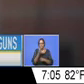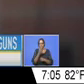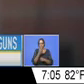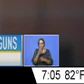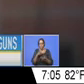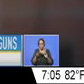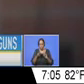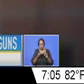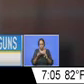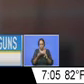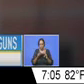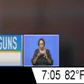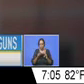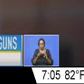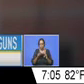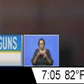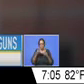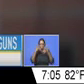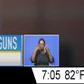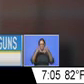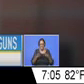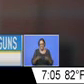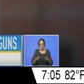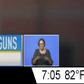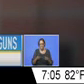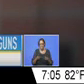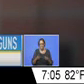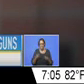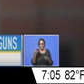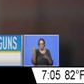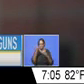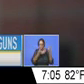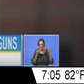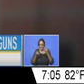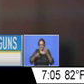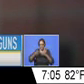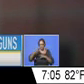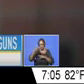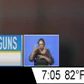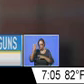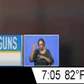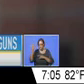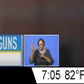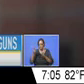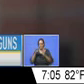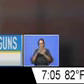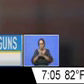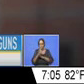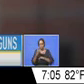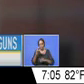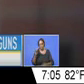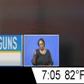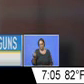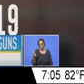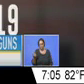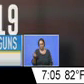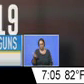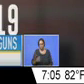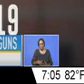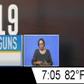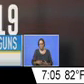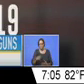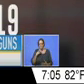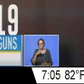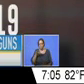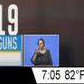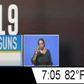homicides recorded between 2012 and 2018, 602, or 84.4%, involved firearms. Of